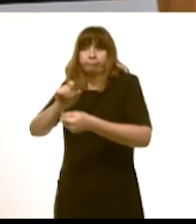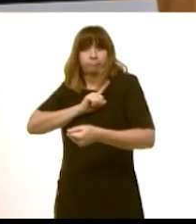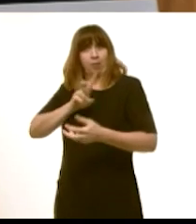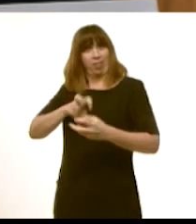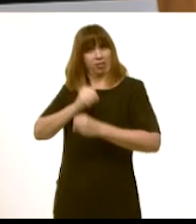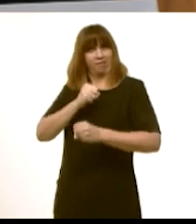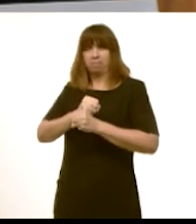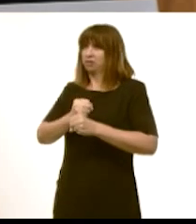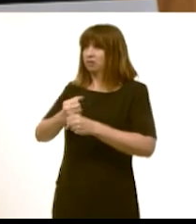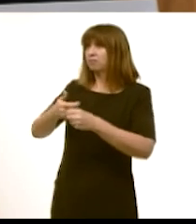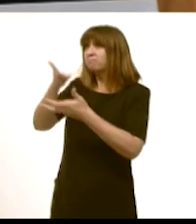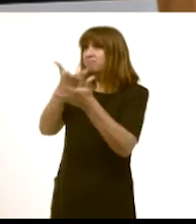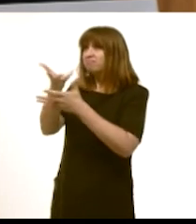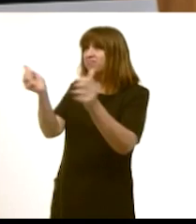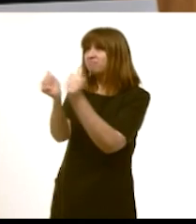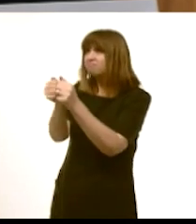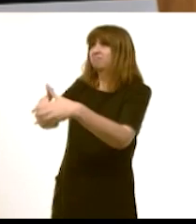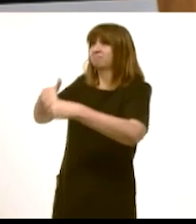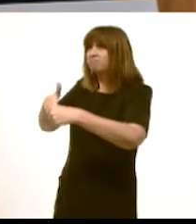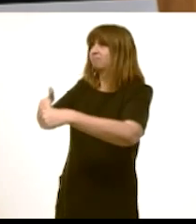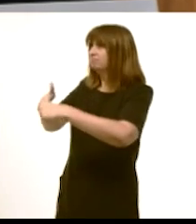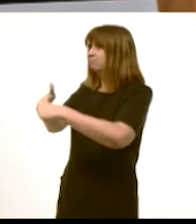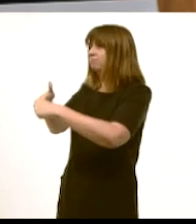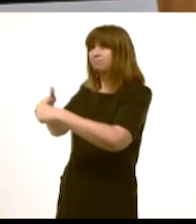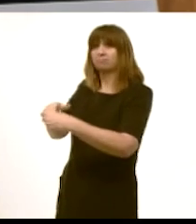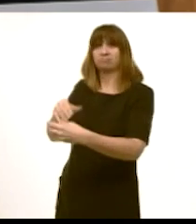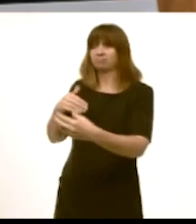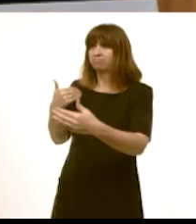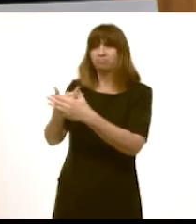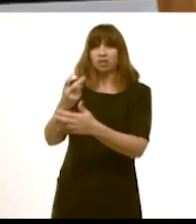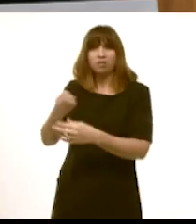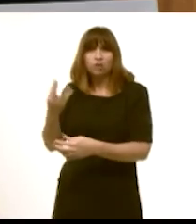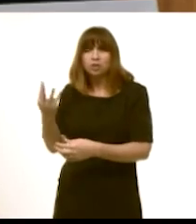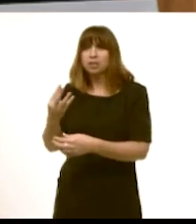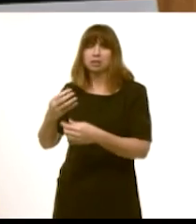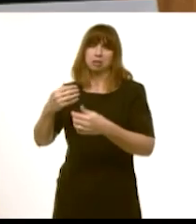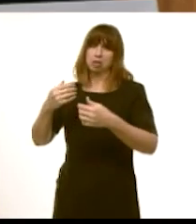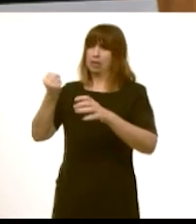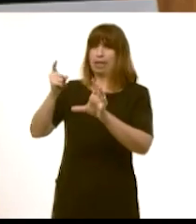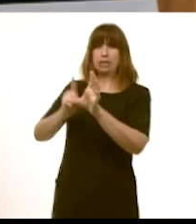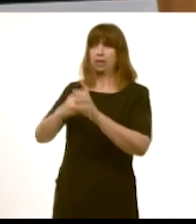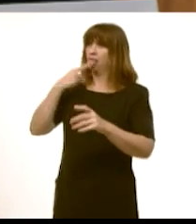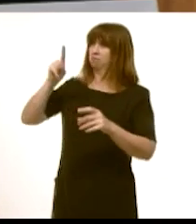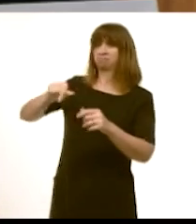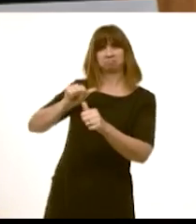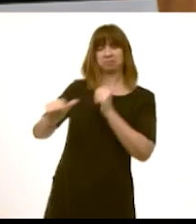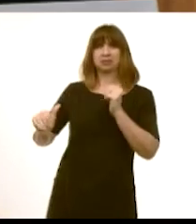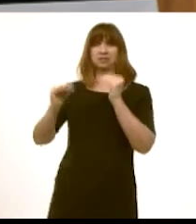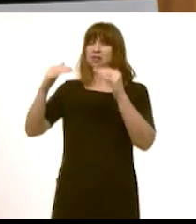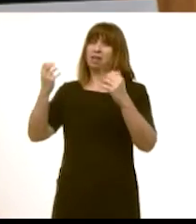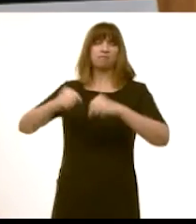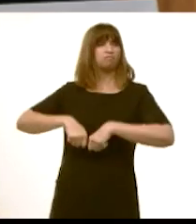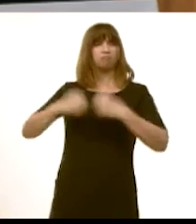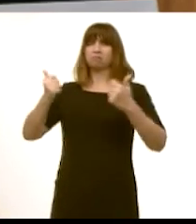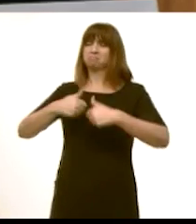Welsh Government. That's better even than 2013 to 14. Best performance for 10 years. We also have recorded record levels of